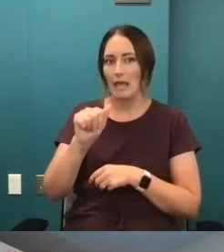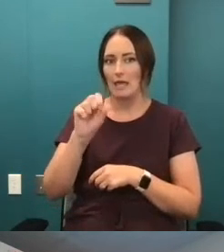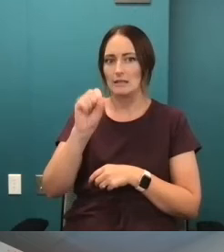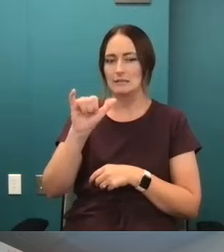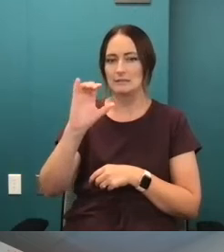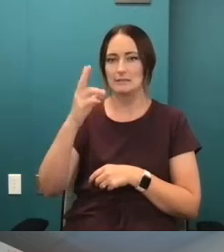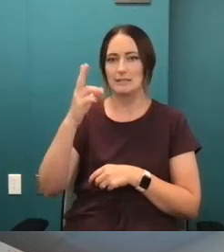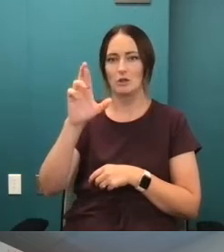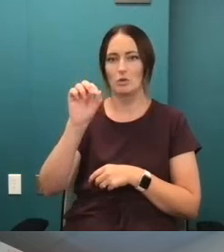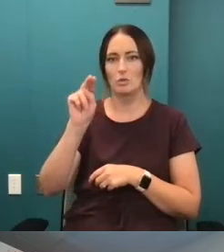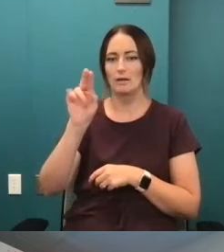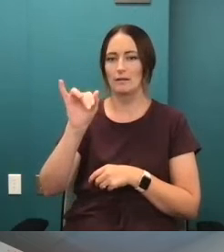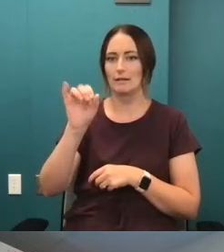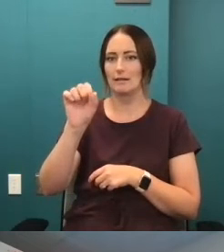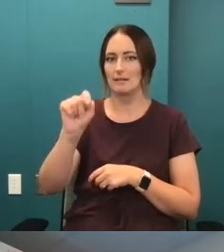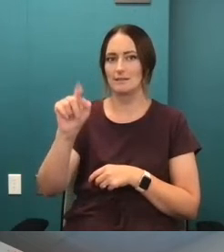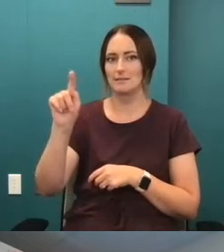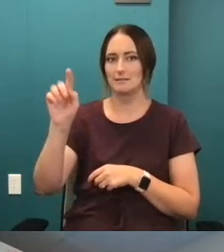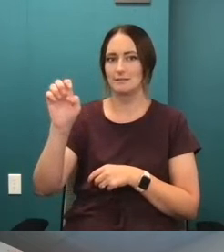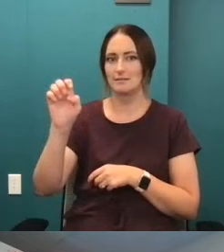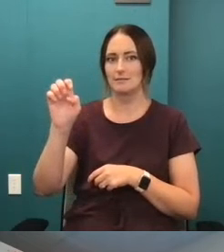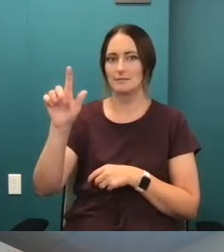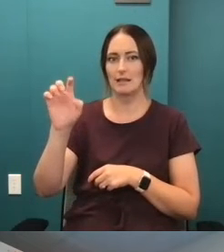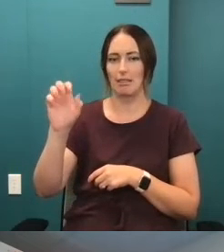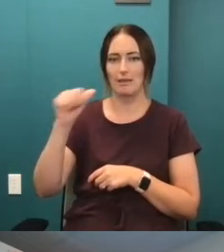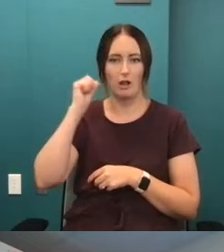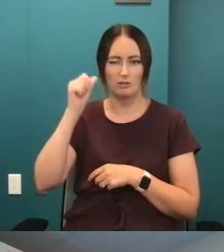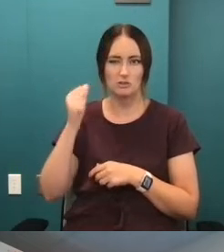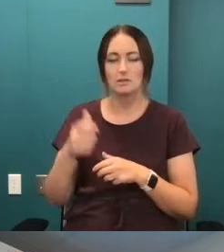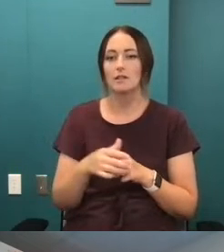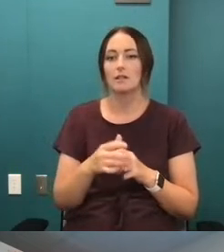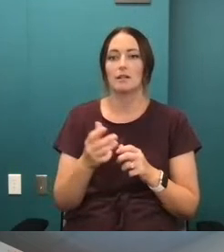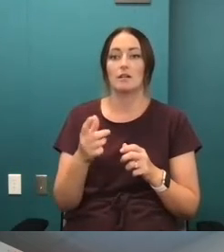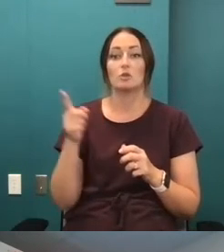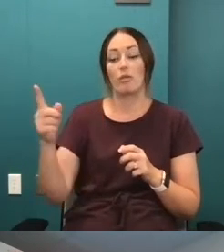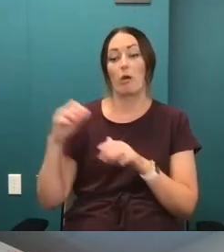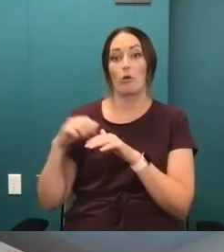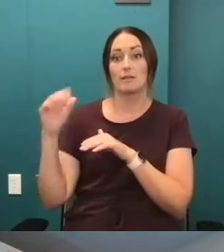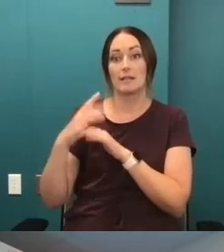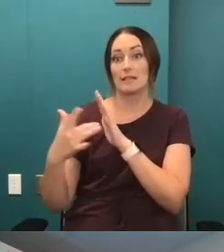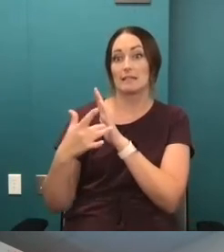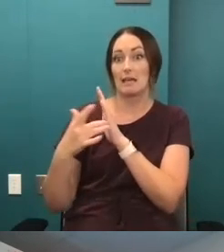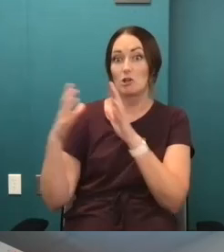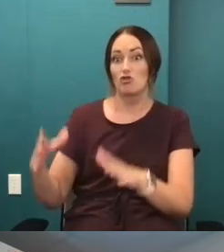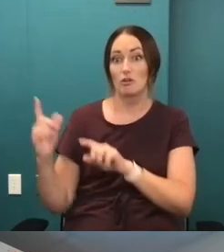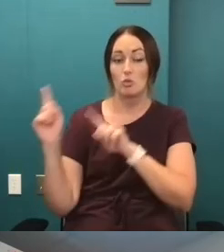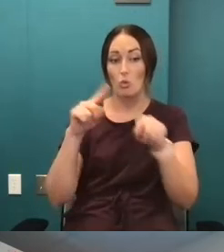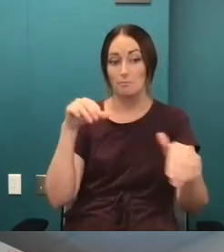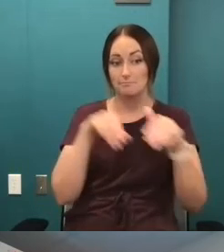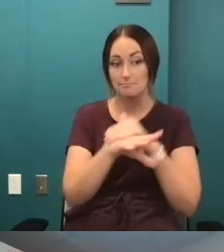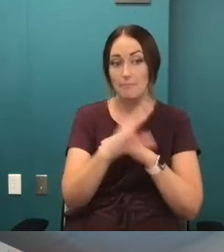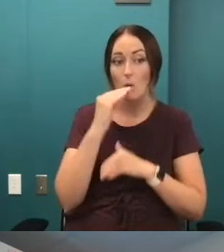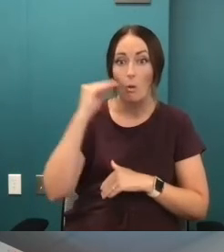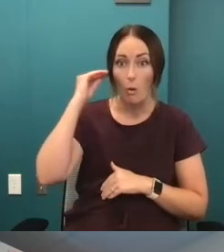having in the real world, a lot of techs go out to people's houses and do hearing tests at home. And then they